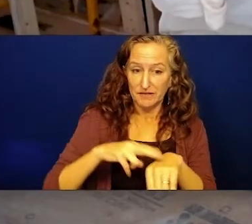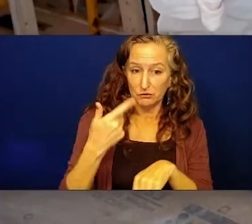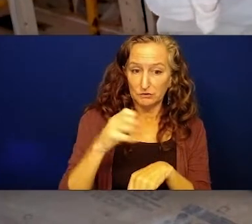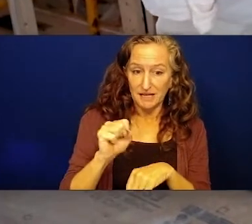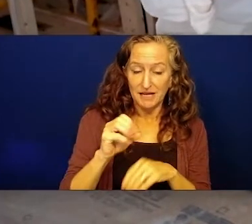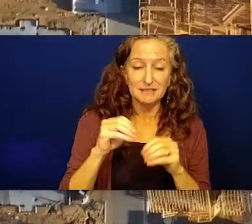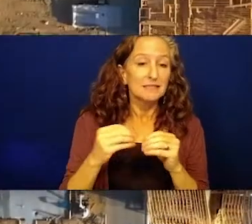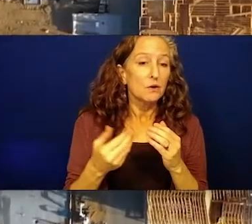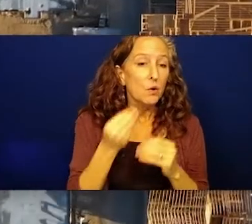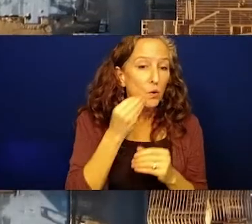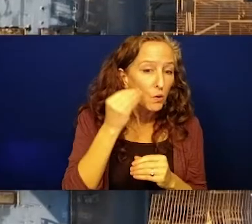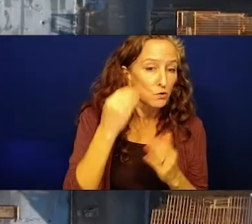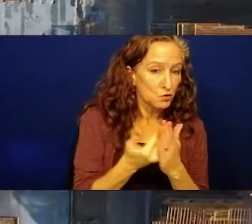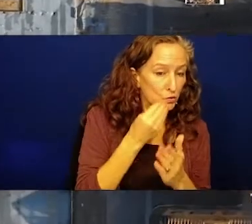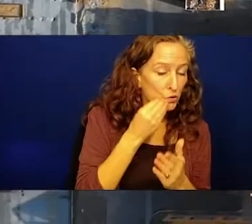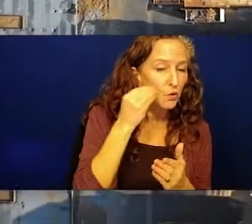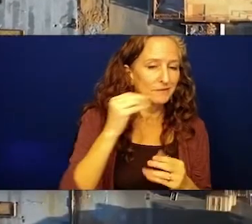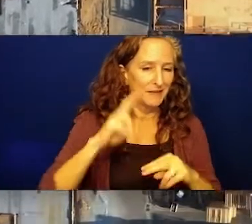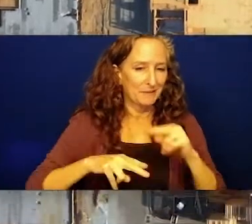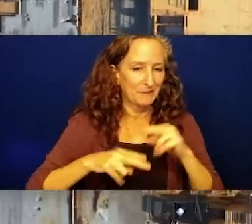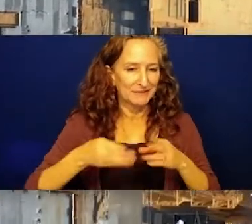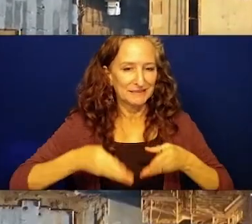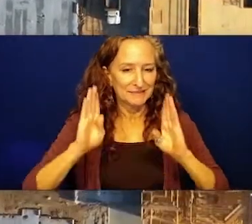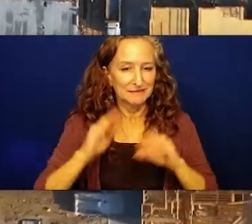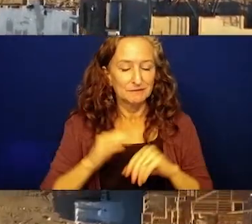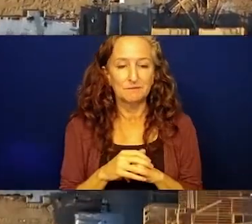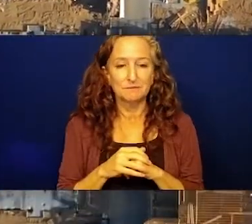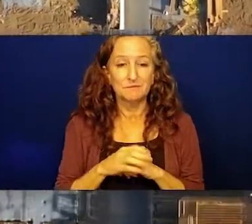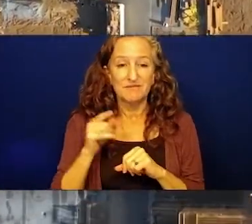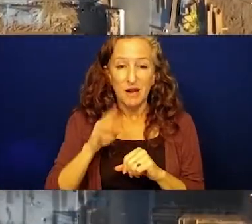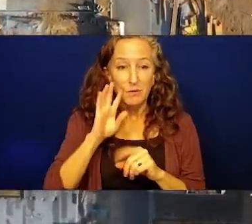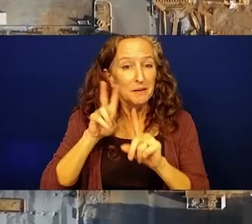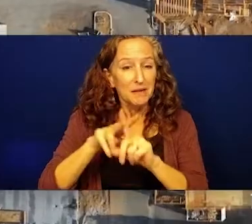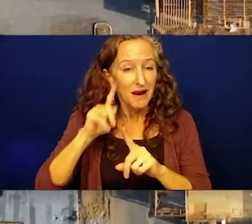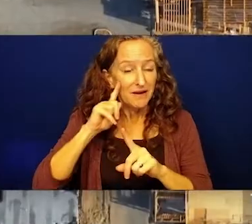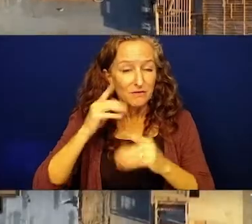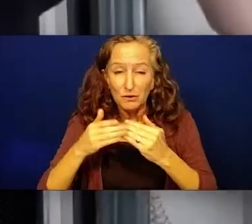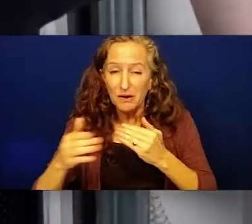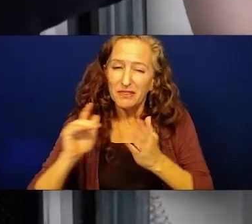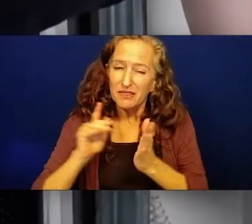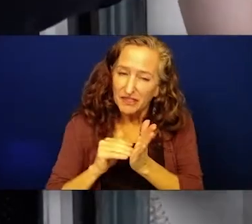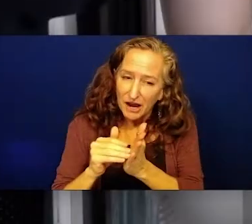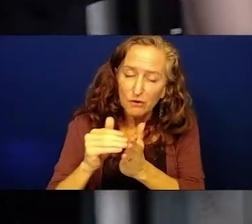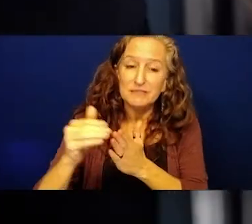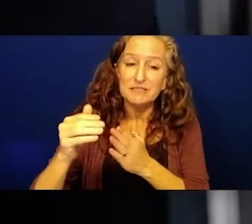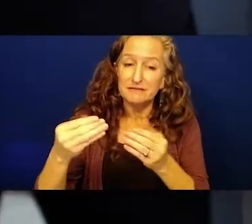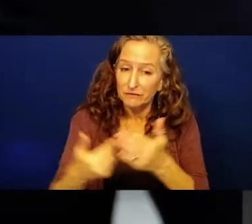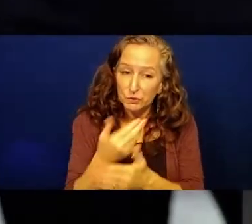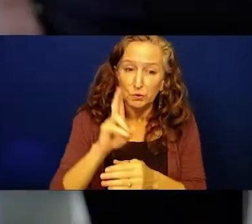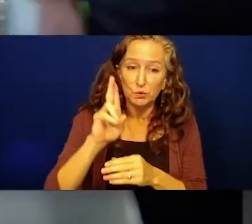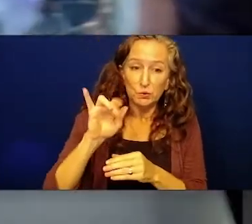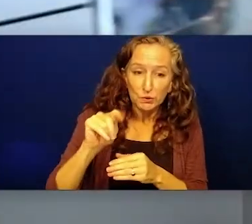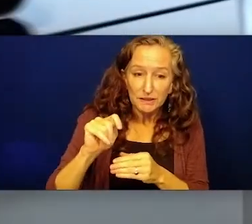buildings. The new building codes apply to the thousands of upcoming housing and office units, leveraging the benefits